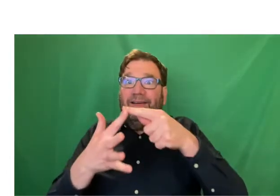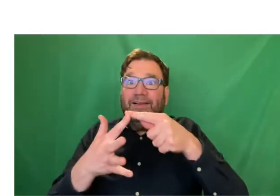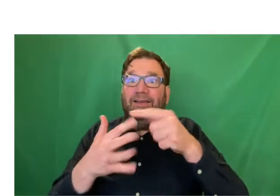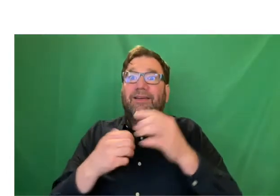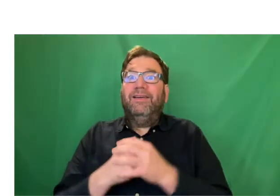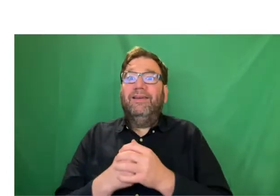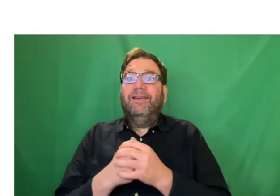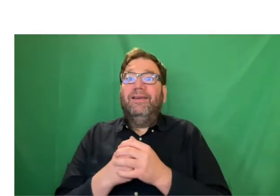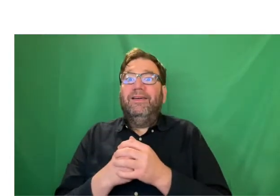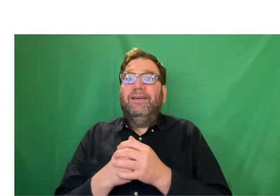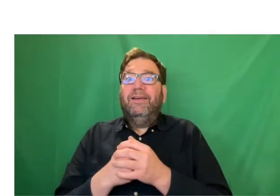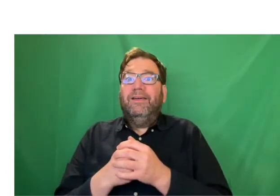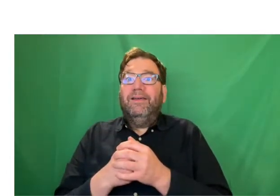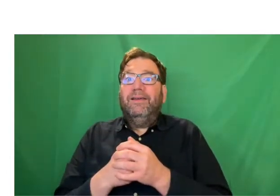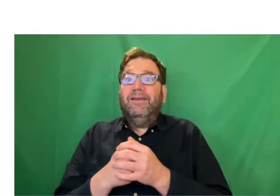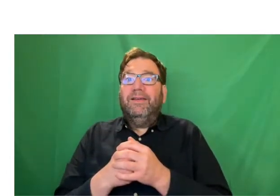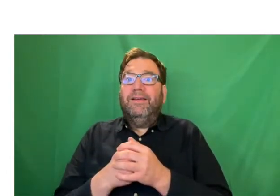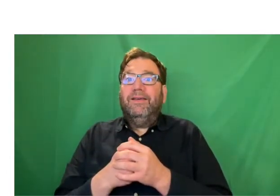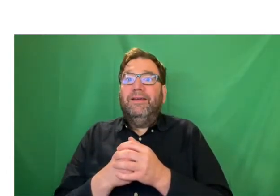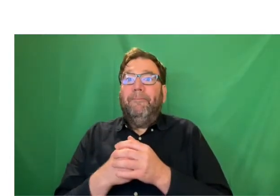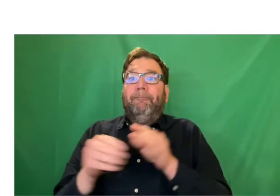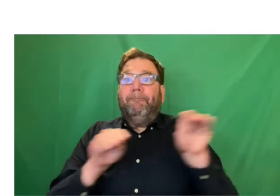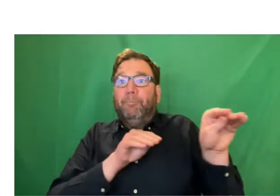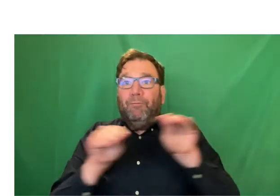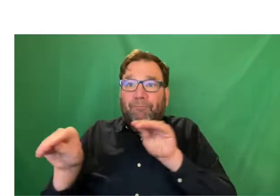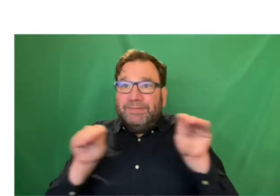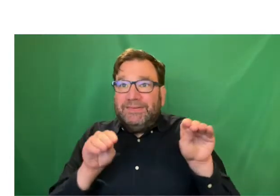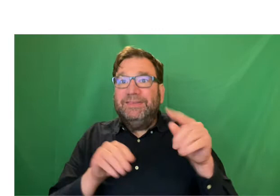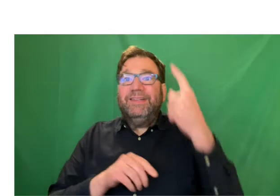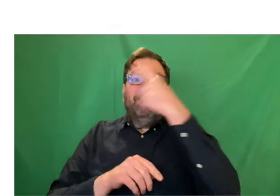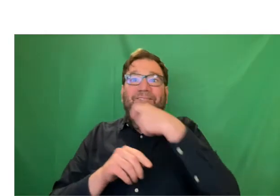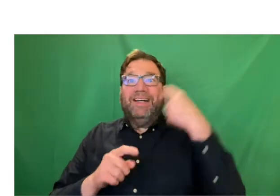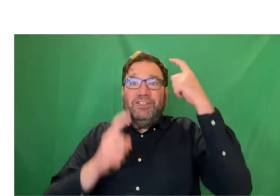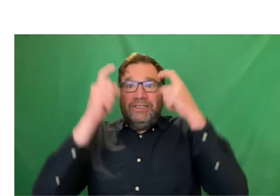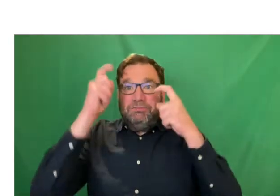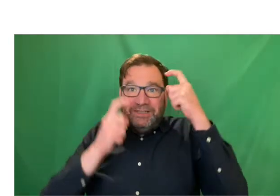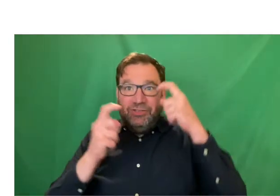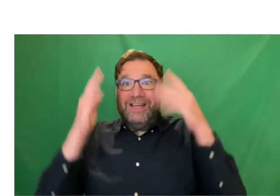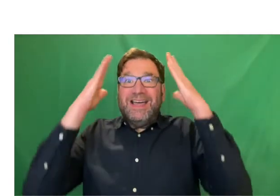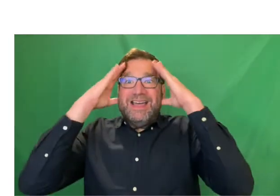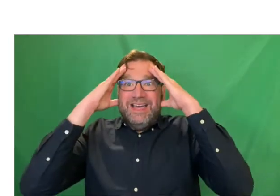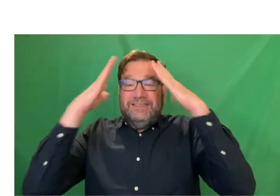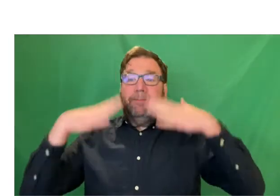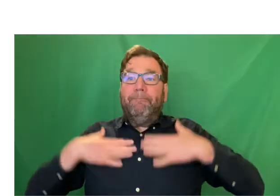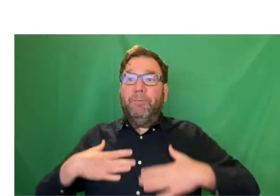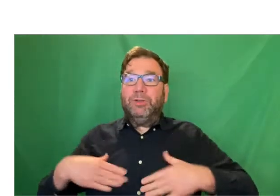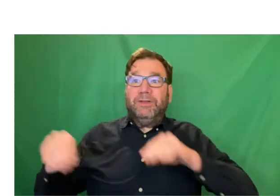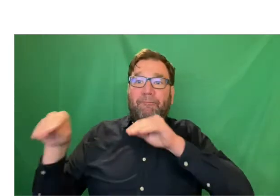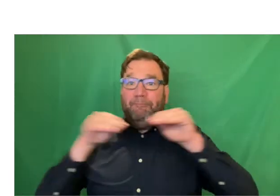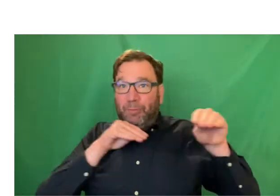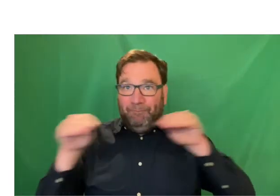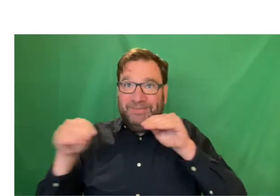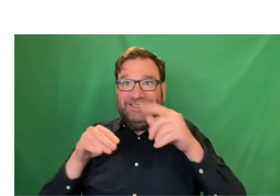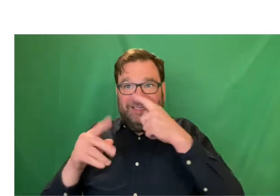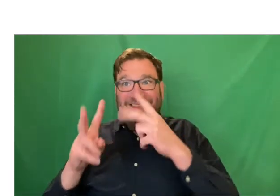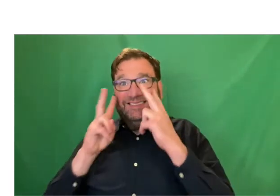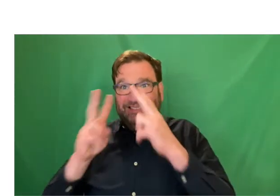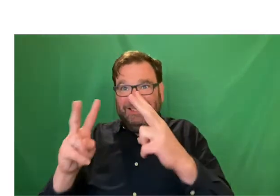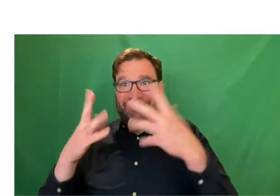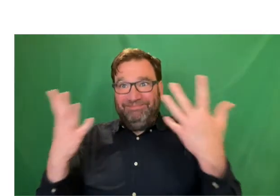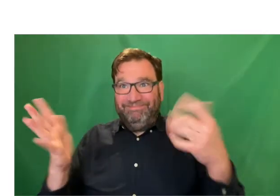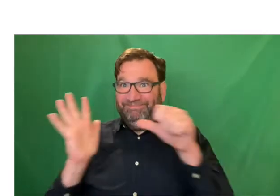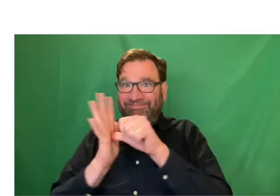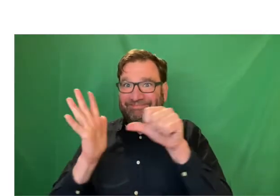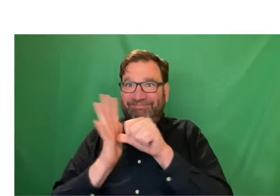includes the hand pose, location in space, and the hand movements, as well as facial expressions or head and